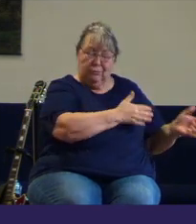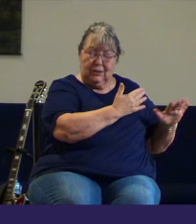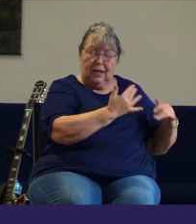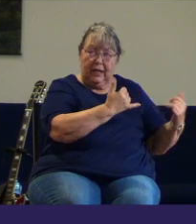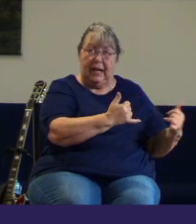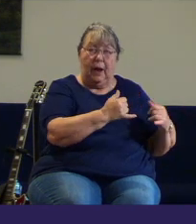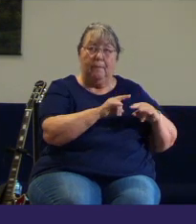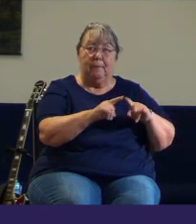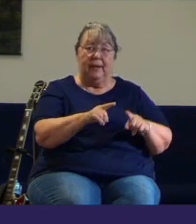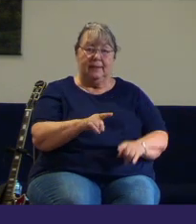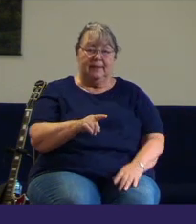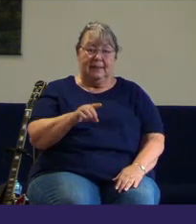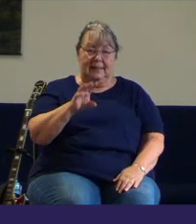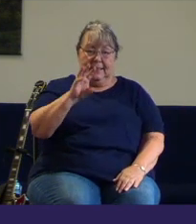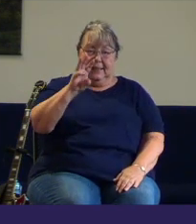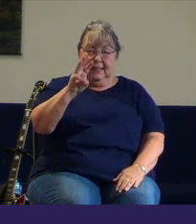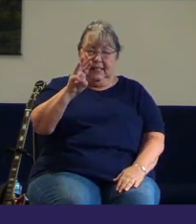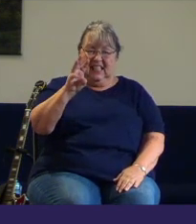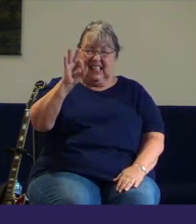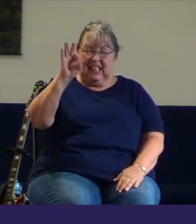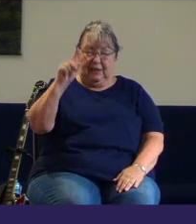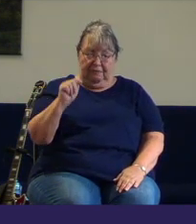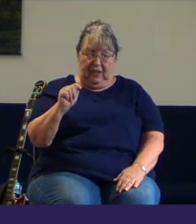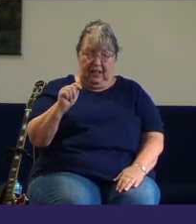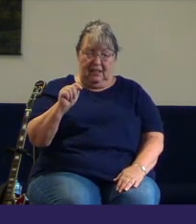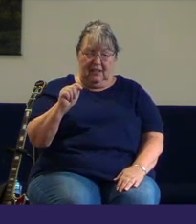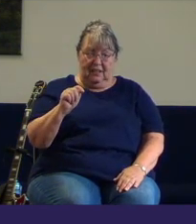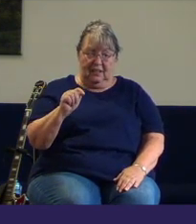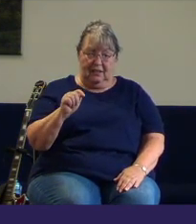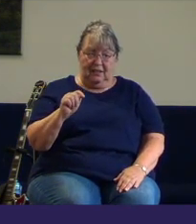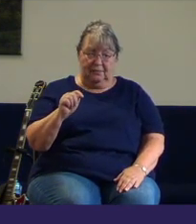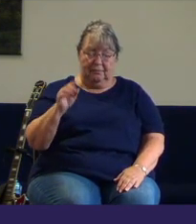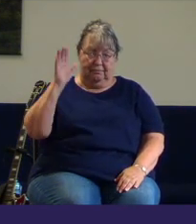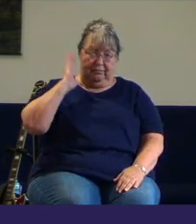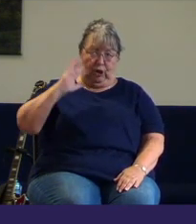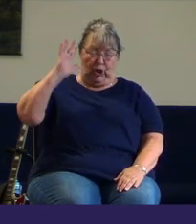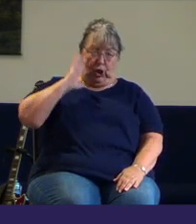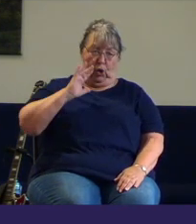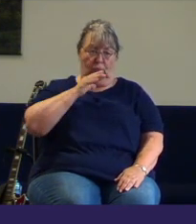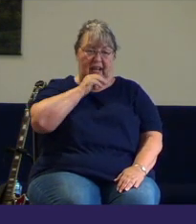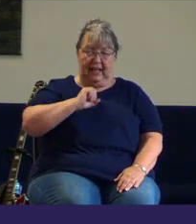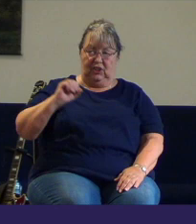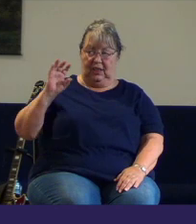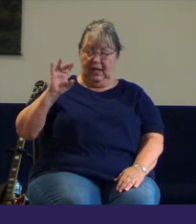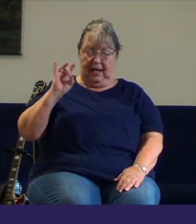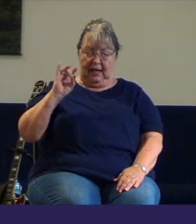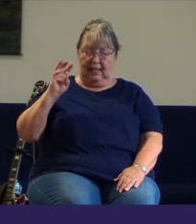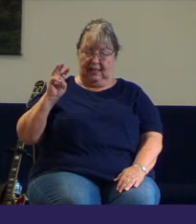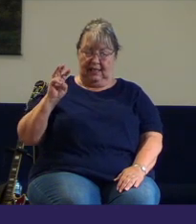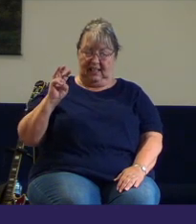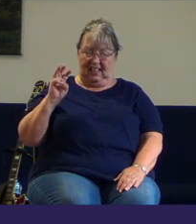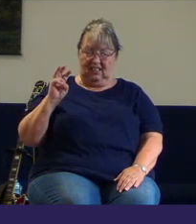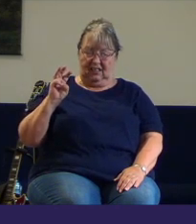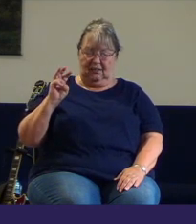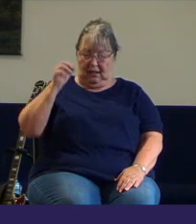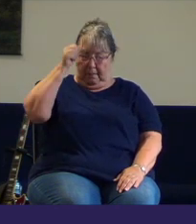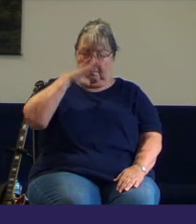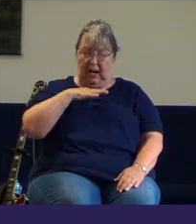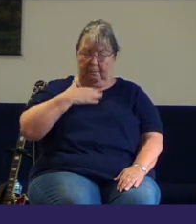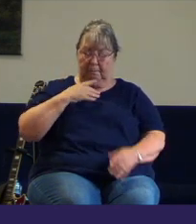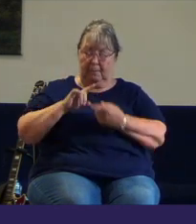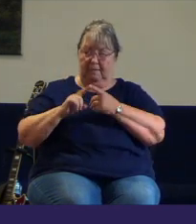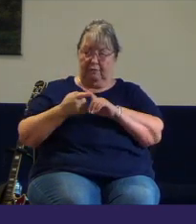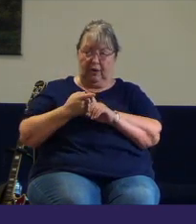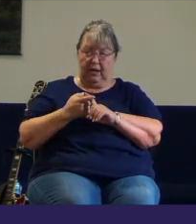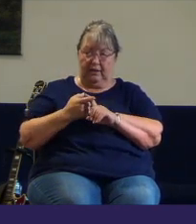spiritual, 6'6" friend God brought into my life, 86-year-old man back then. And no one had the actual answer that made me happy until God opened his